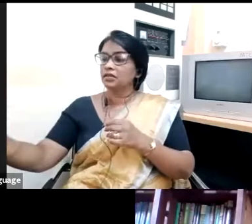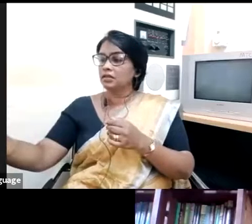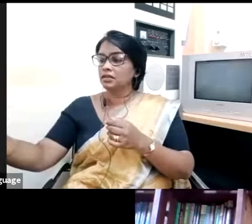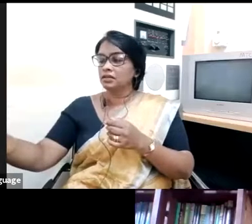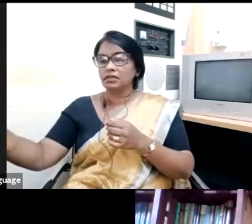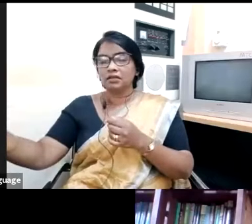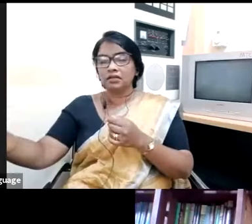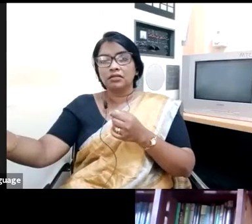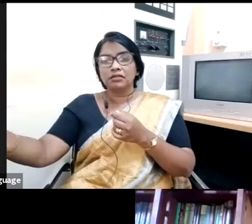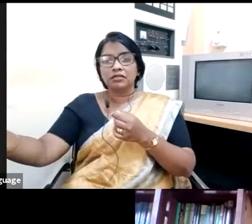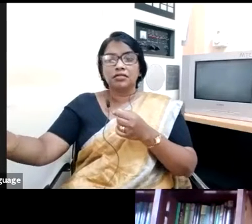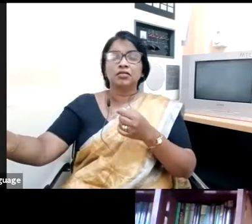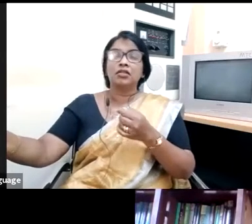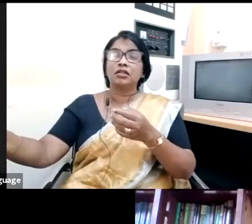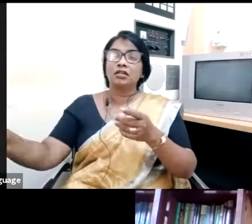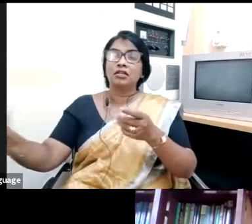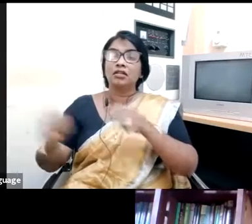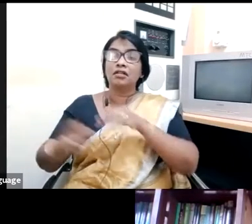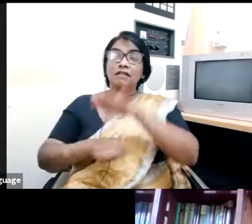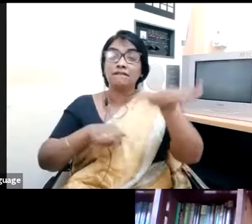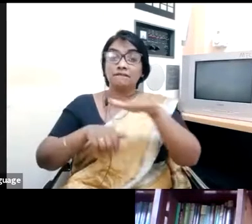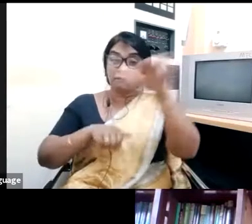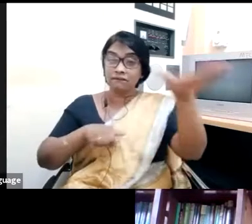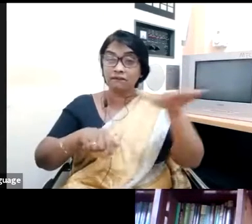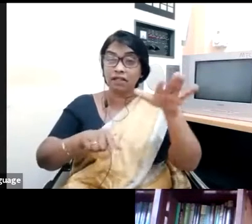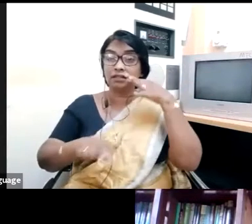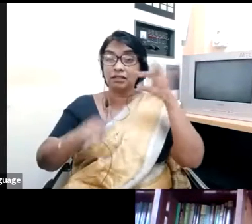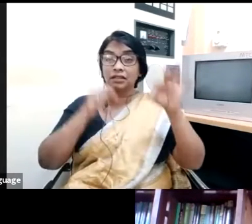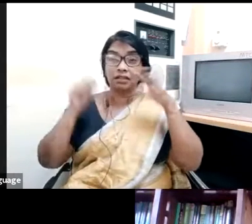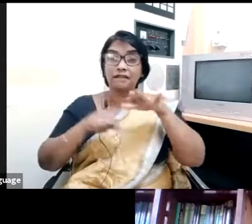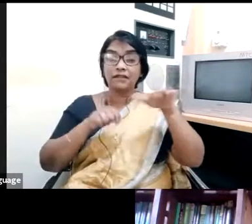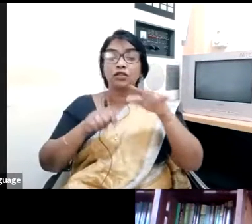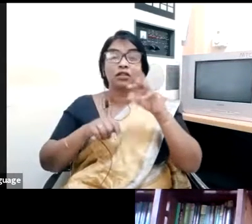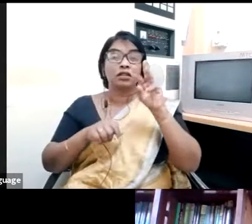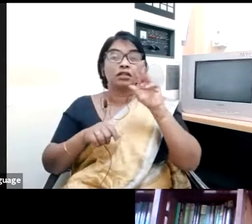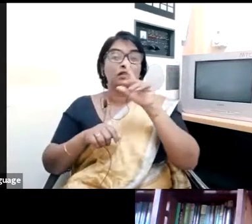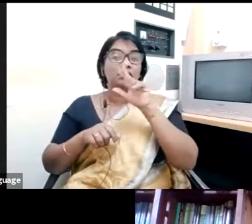7 down and 6 in up and mid region.